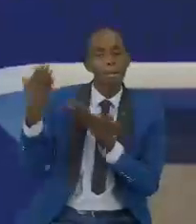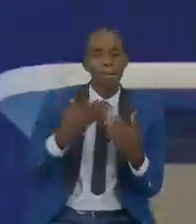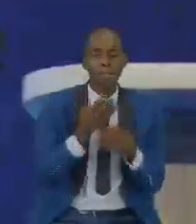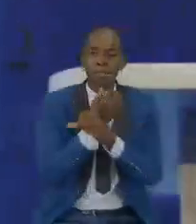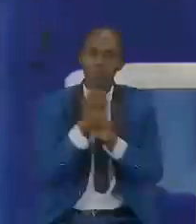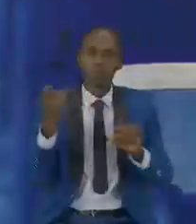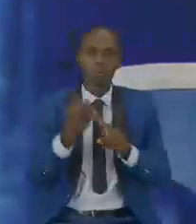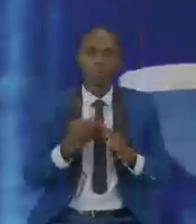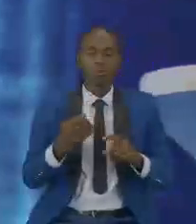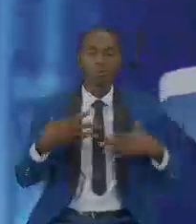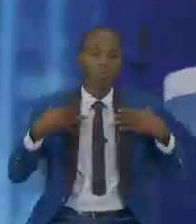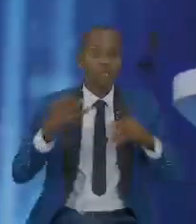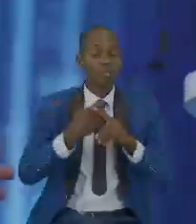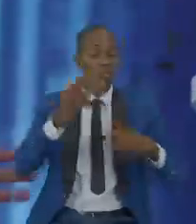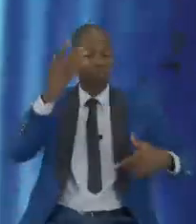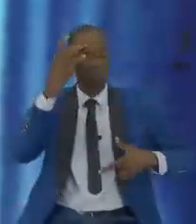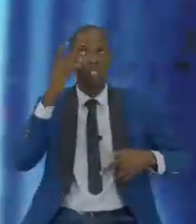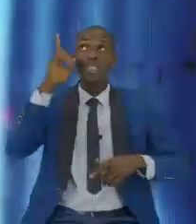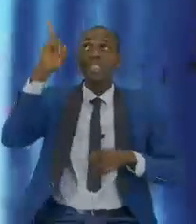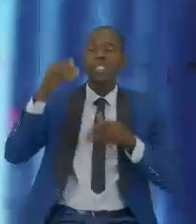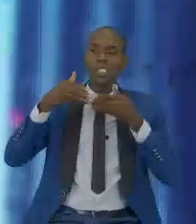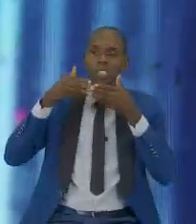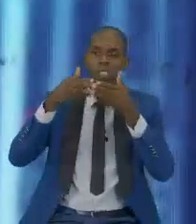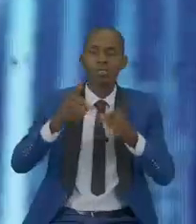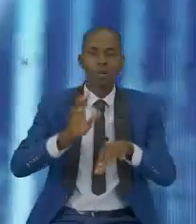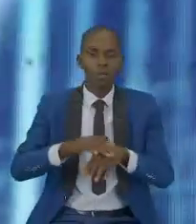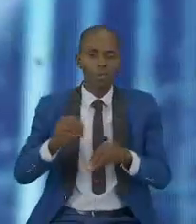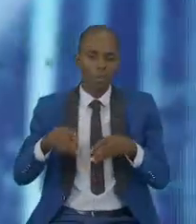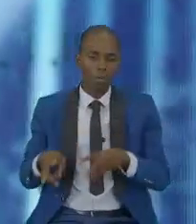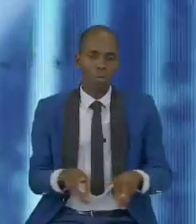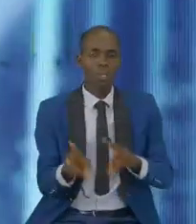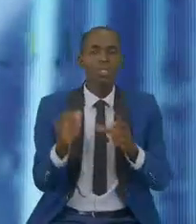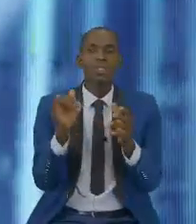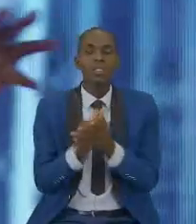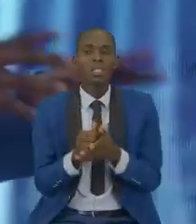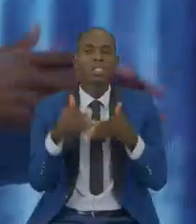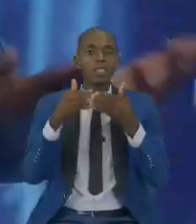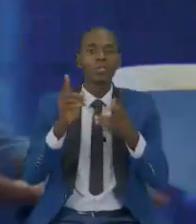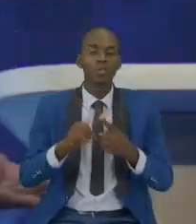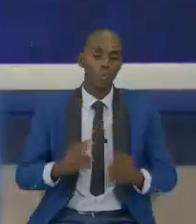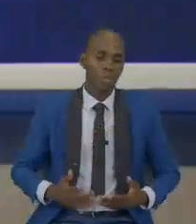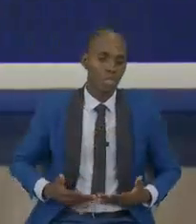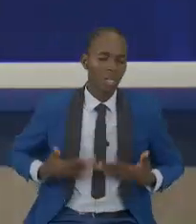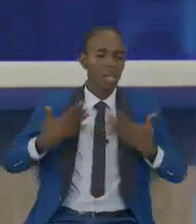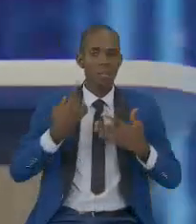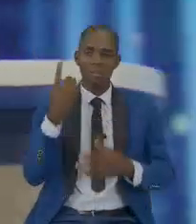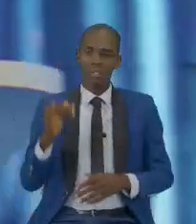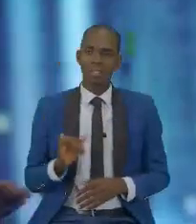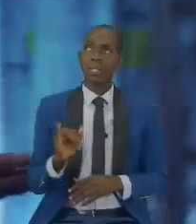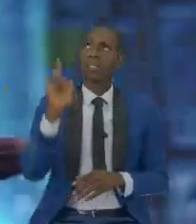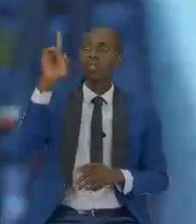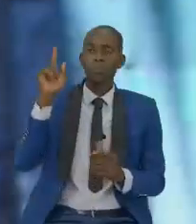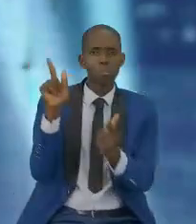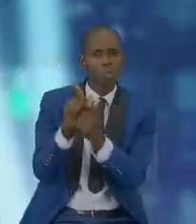leads you into the guided path that leads to life eternal. And he comes to you today. He